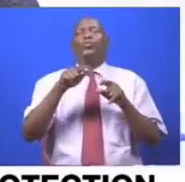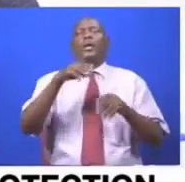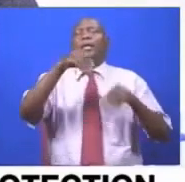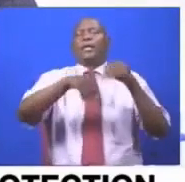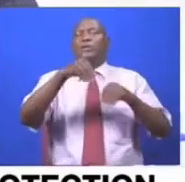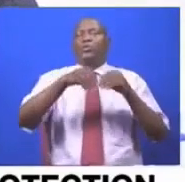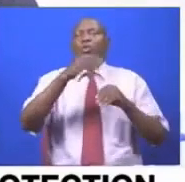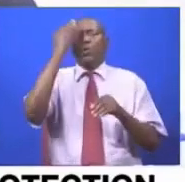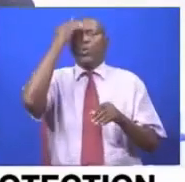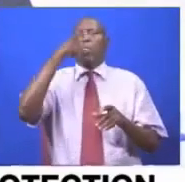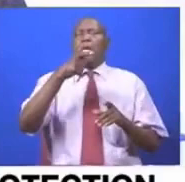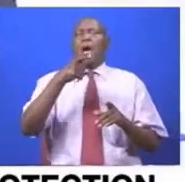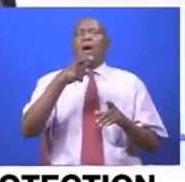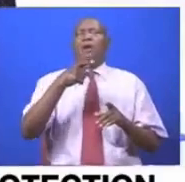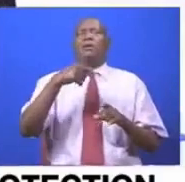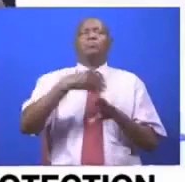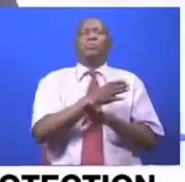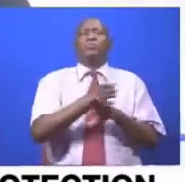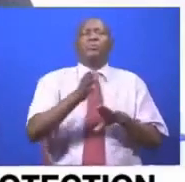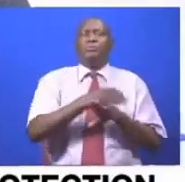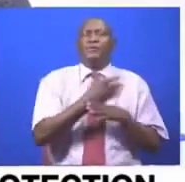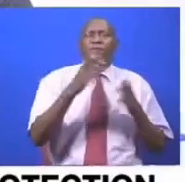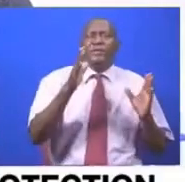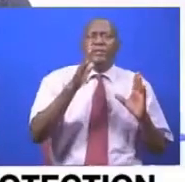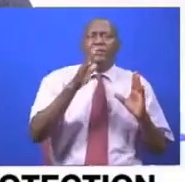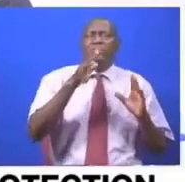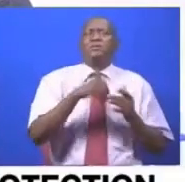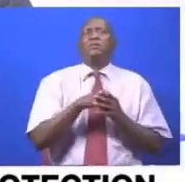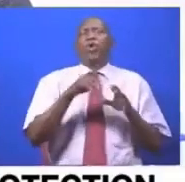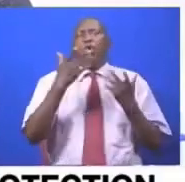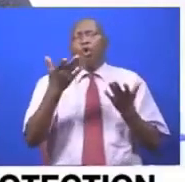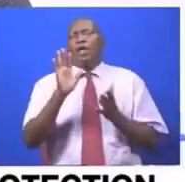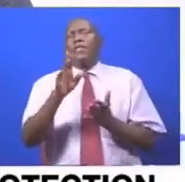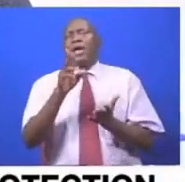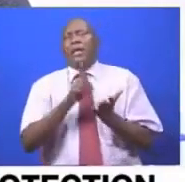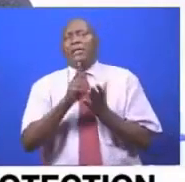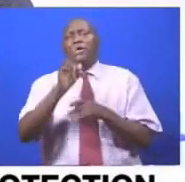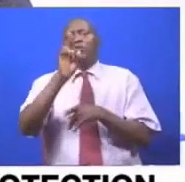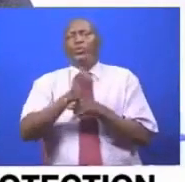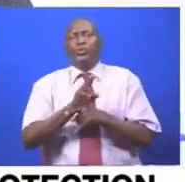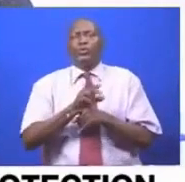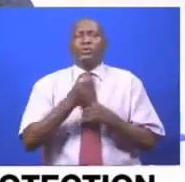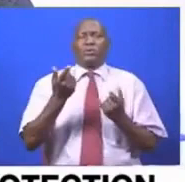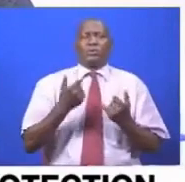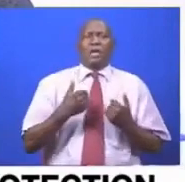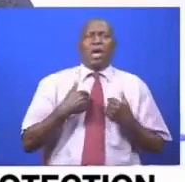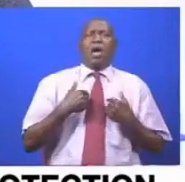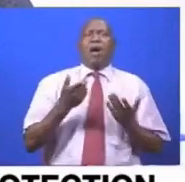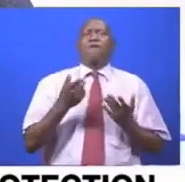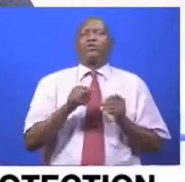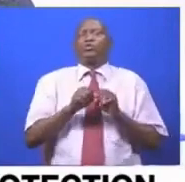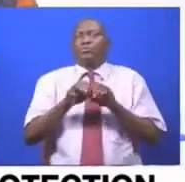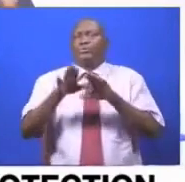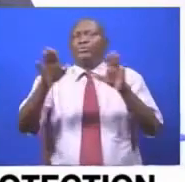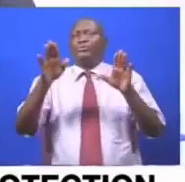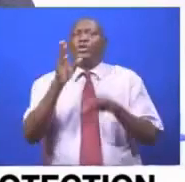they were manipulated to vote in a certain way, or perhaps their data was used to spread propaganda